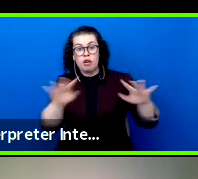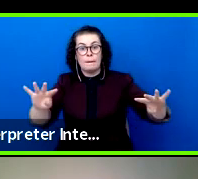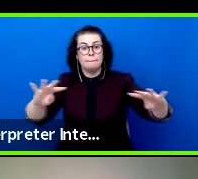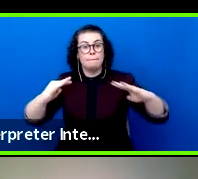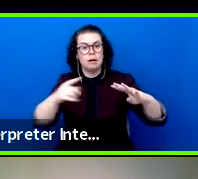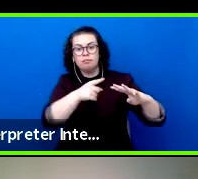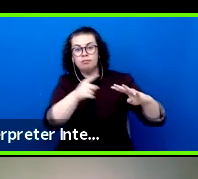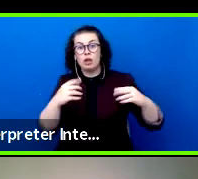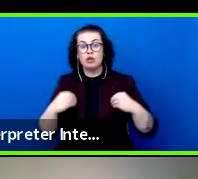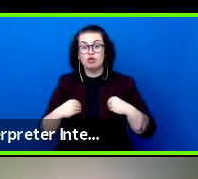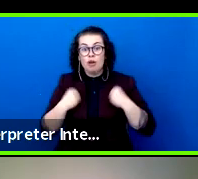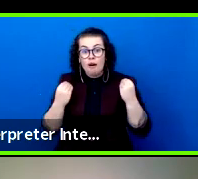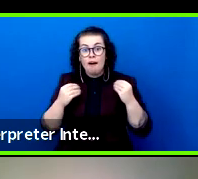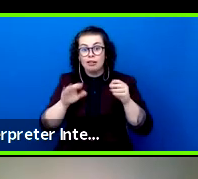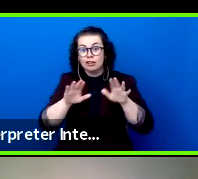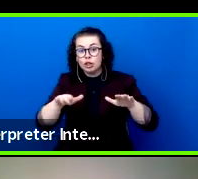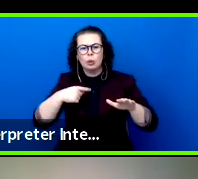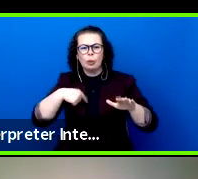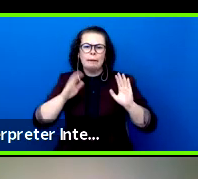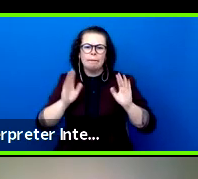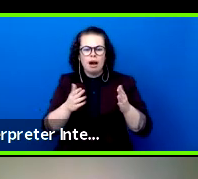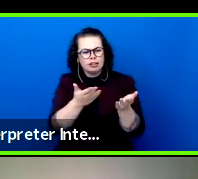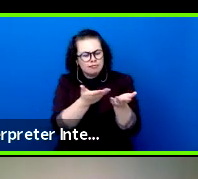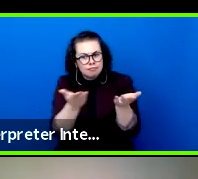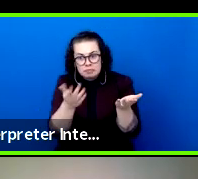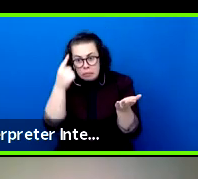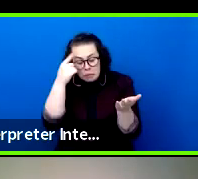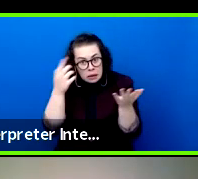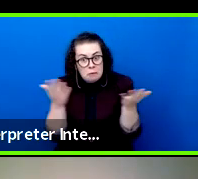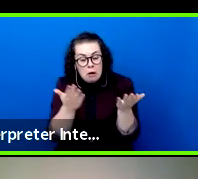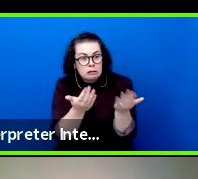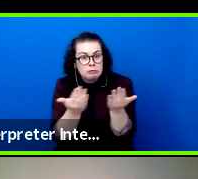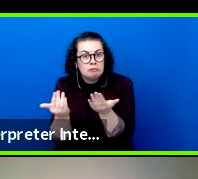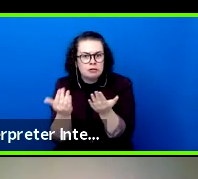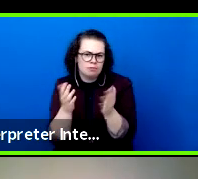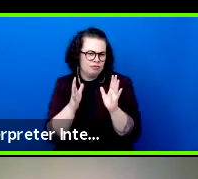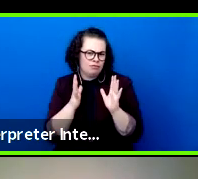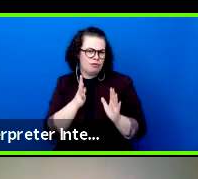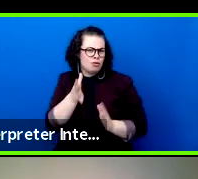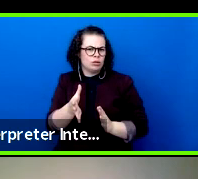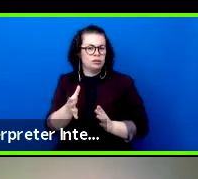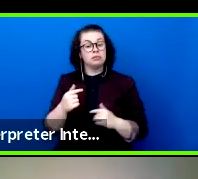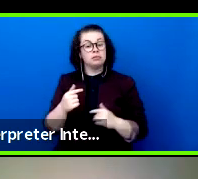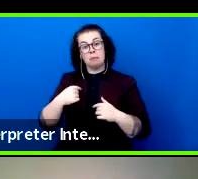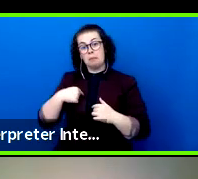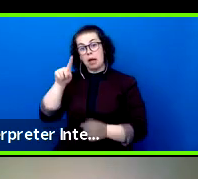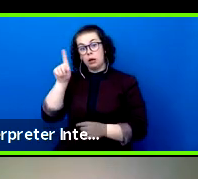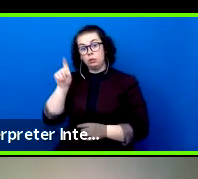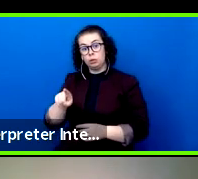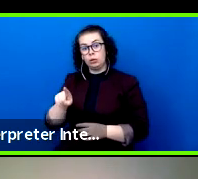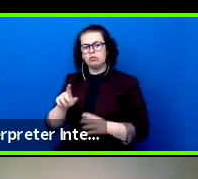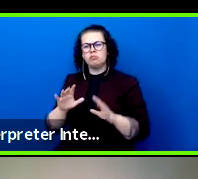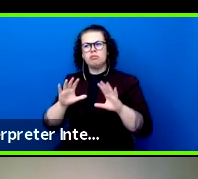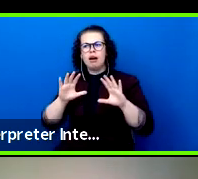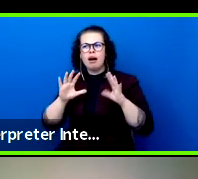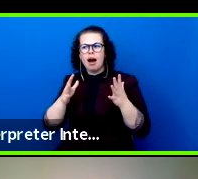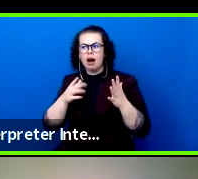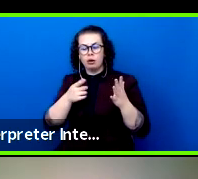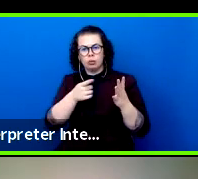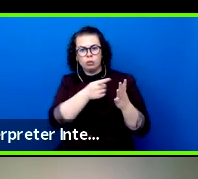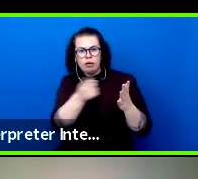to listen to children, most of the theaters. Mm-hmm. My question would be, how can we transfer